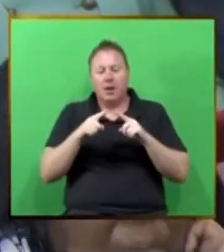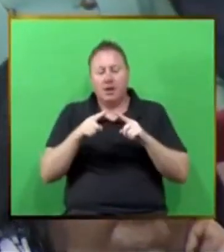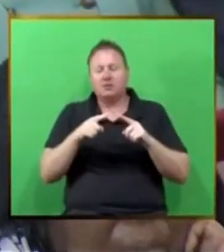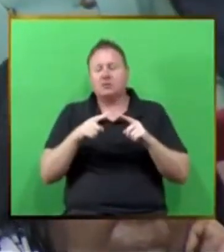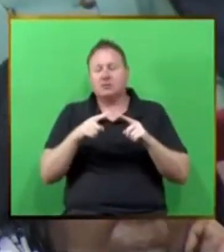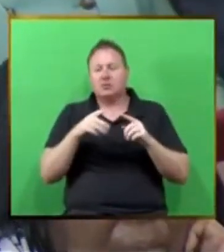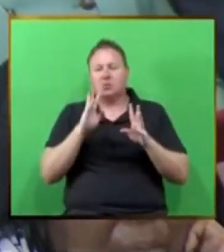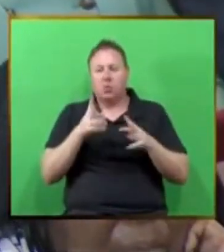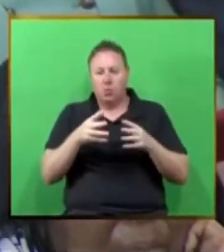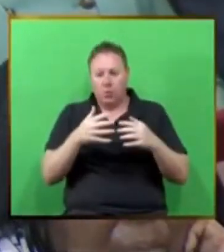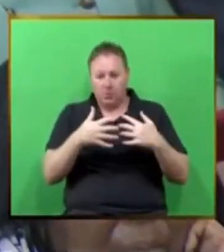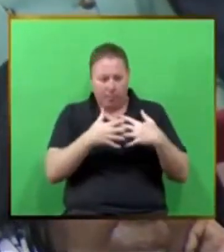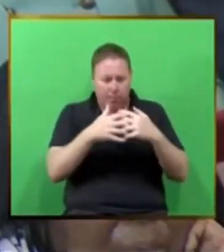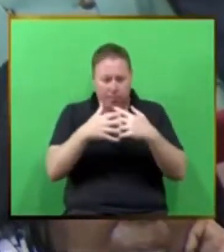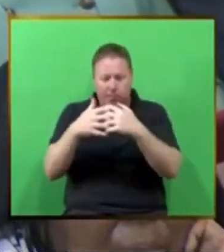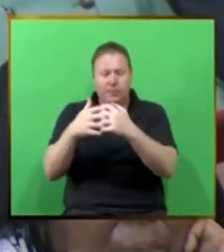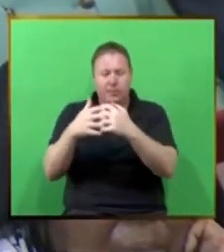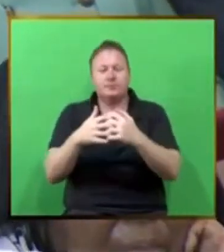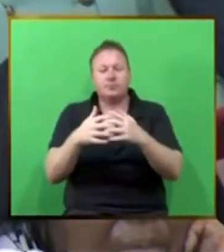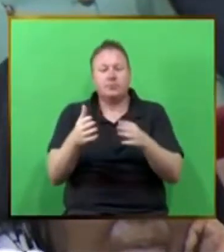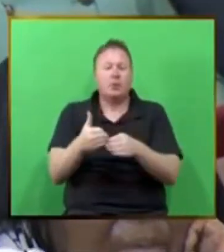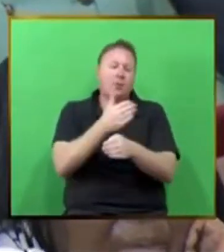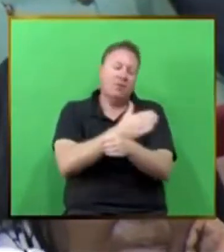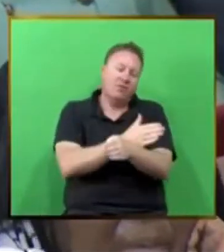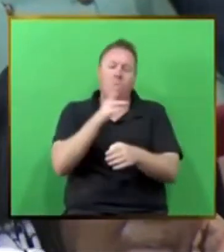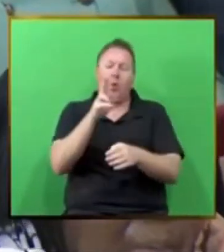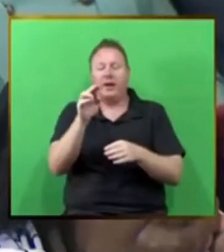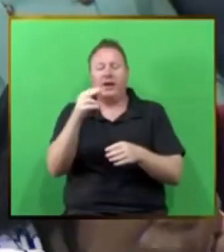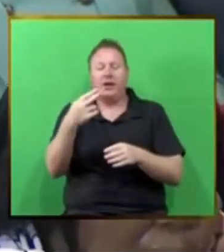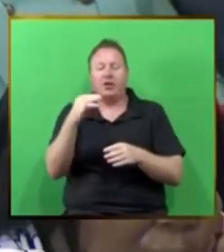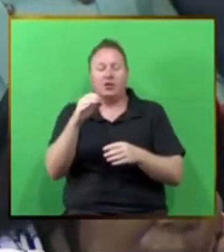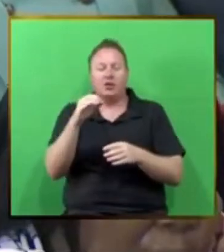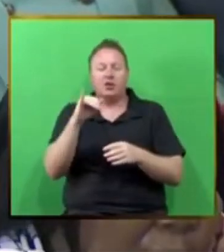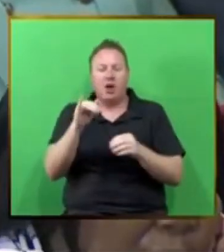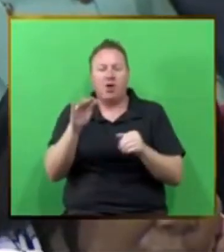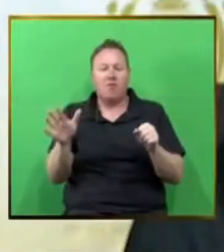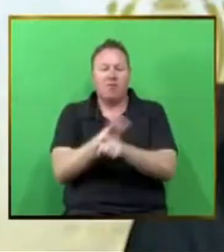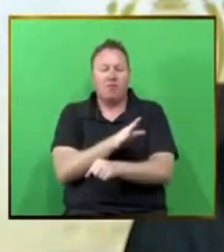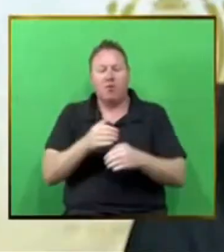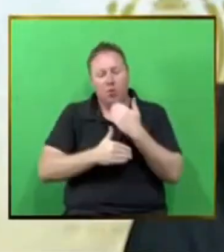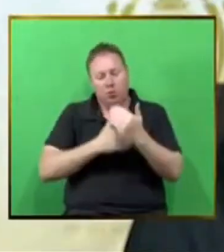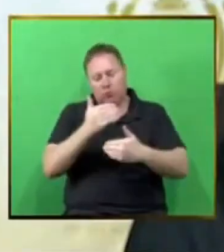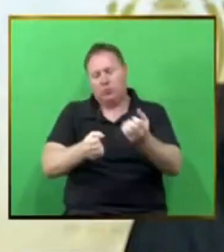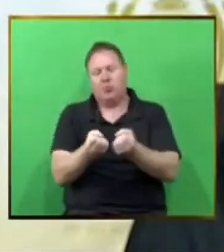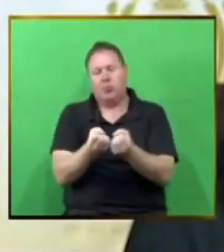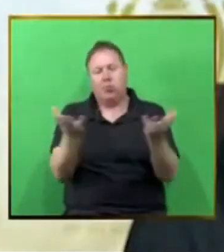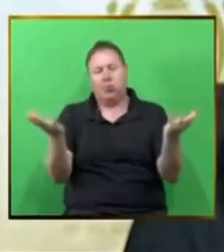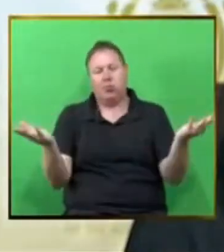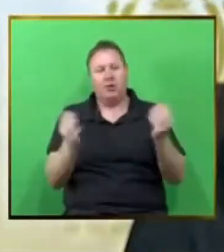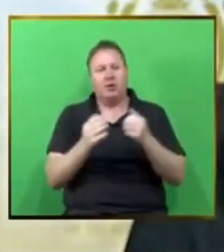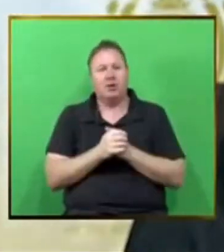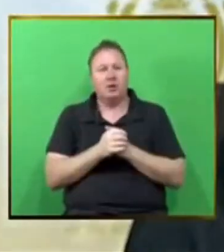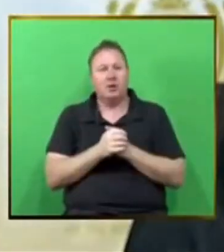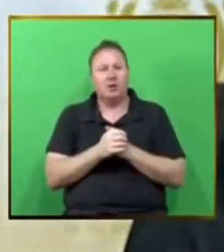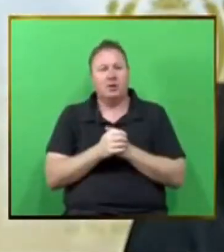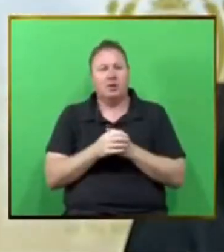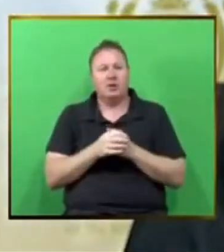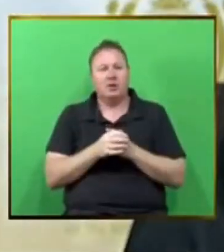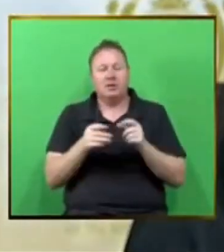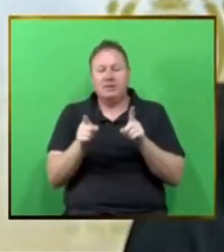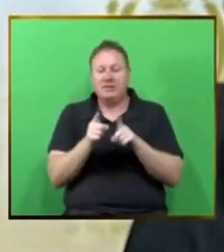out at scale. Madam Speaker, there's also been significant progress in improving access to public